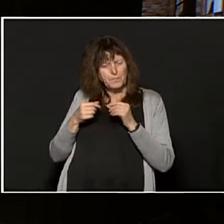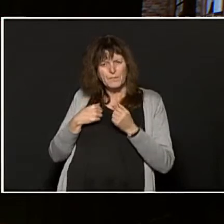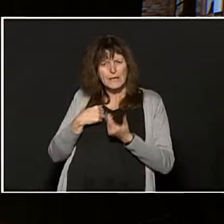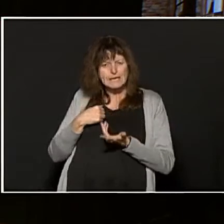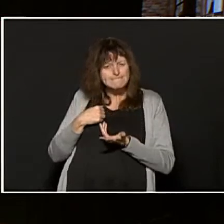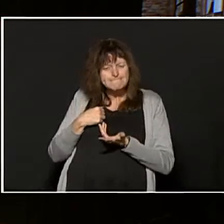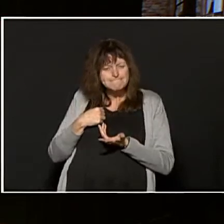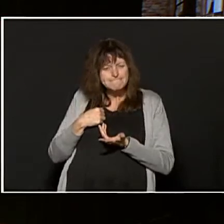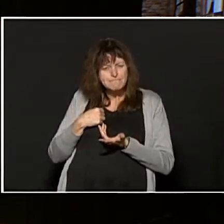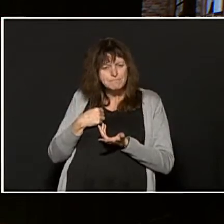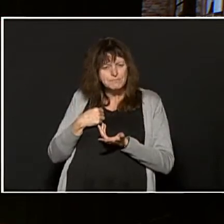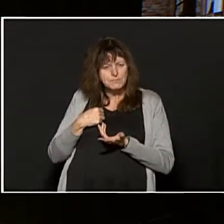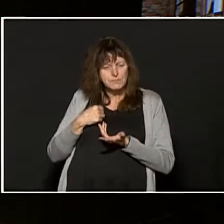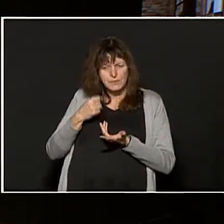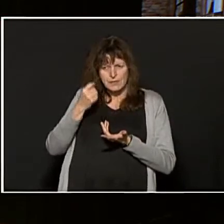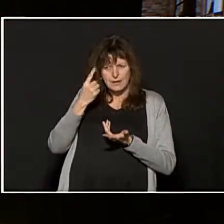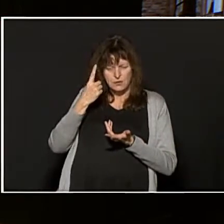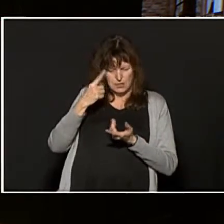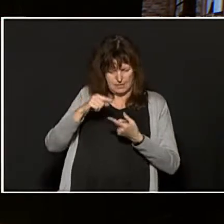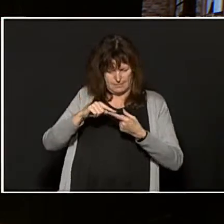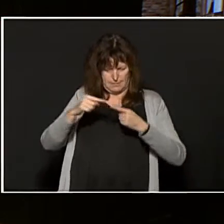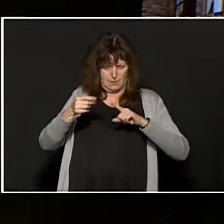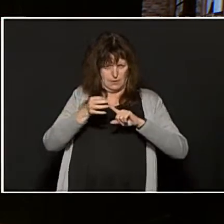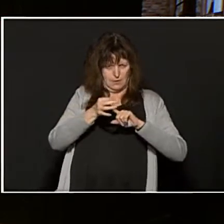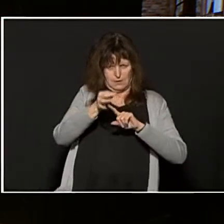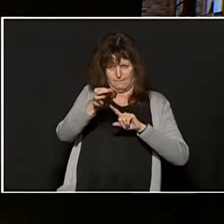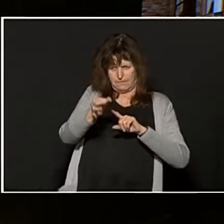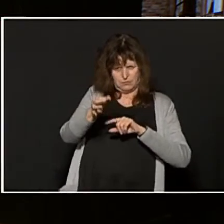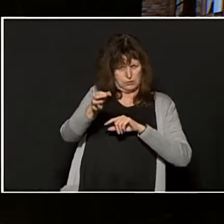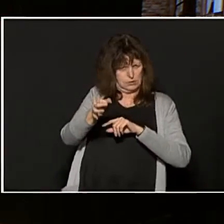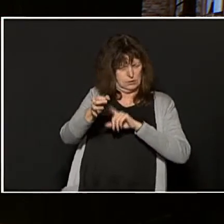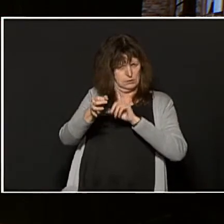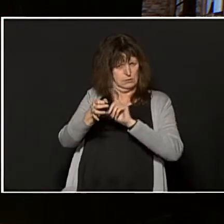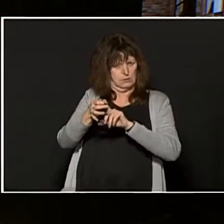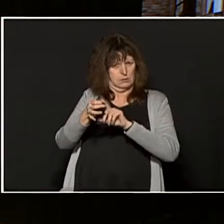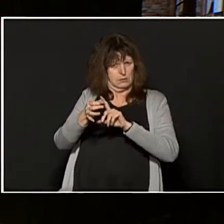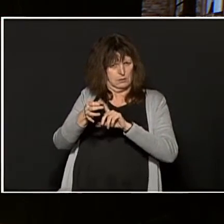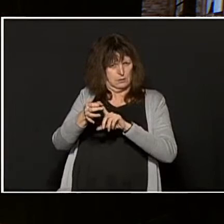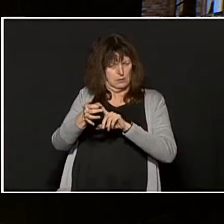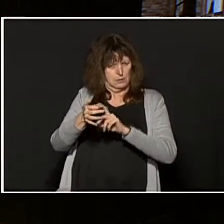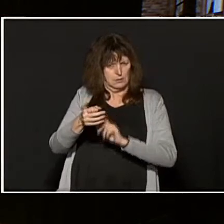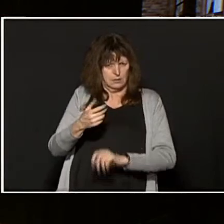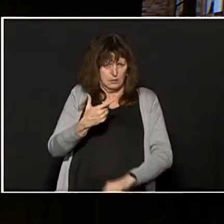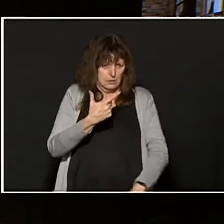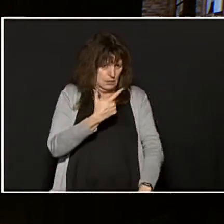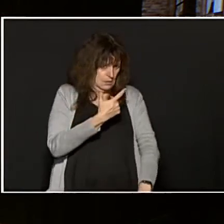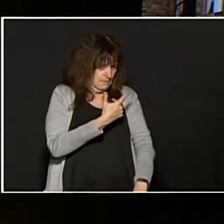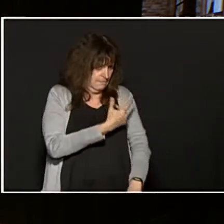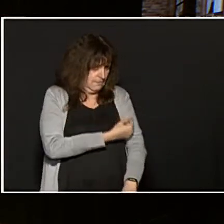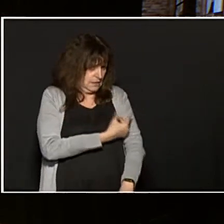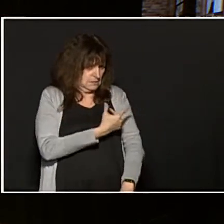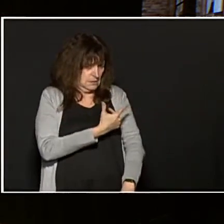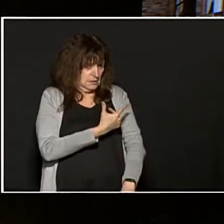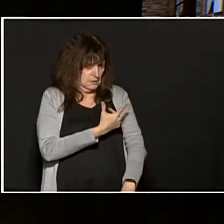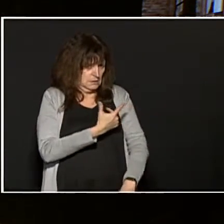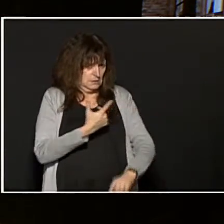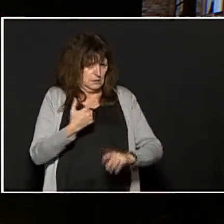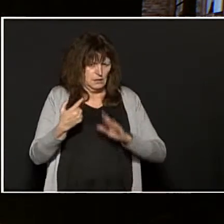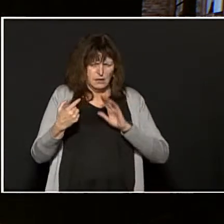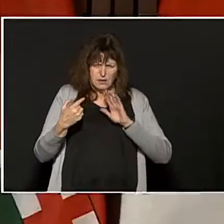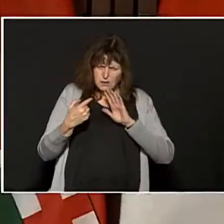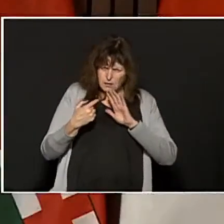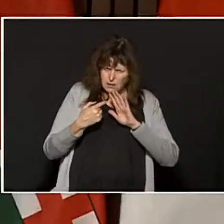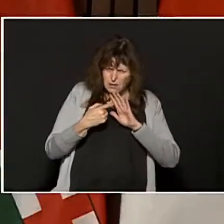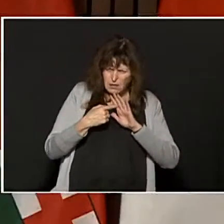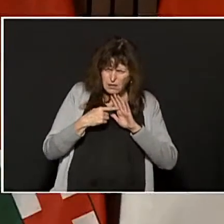variant escaping the vaccine. It seems to me that you were saying that you were worried that a vaccine